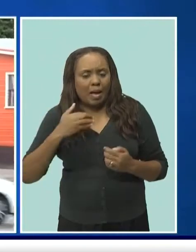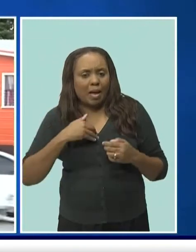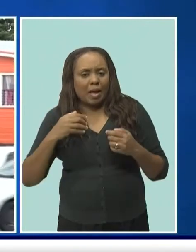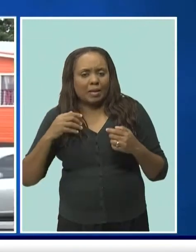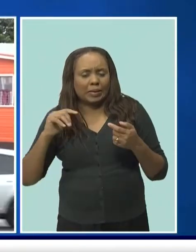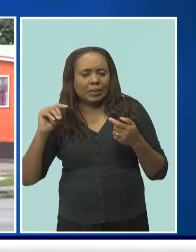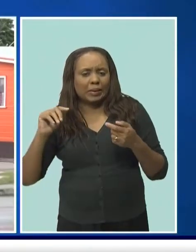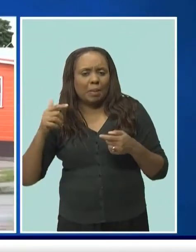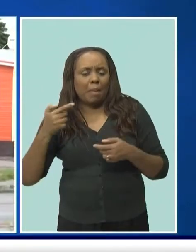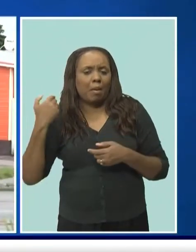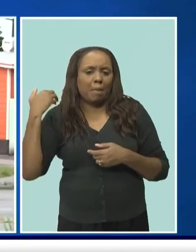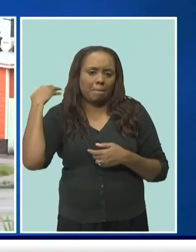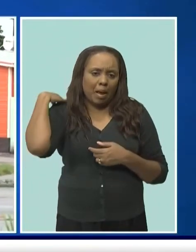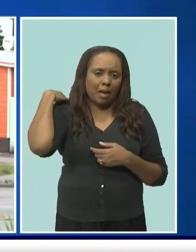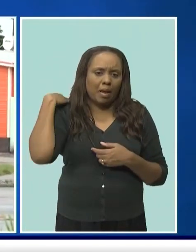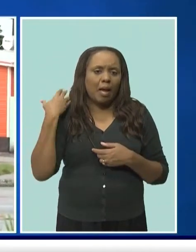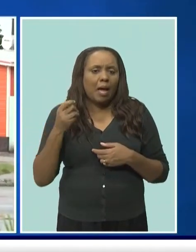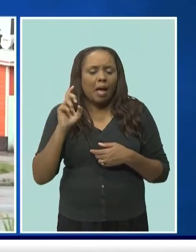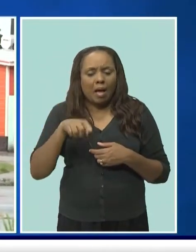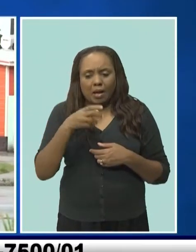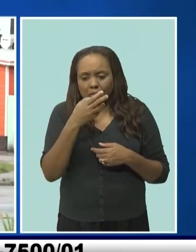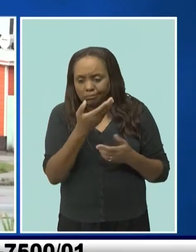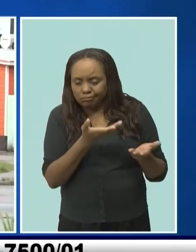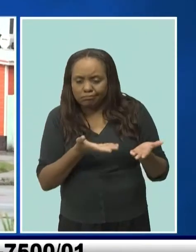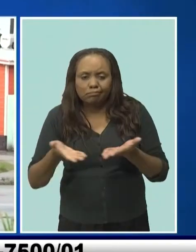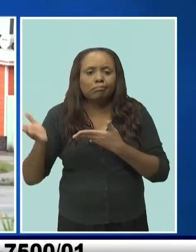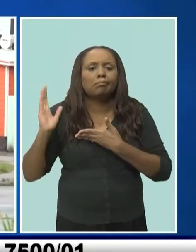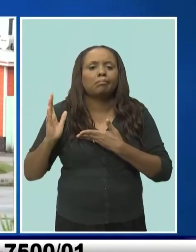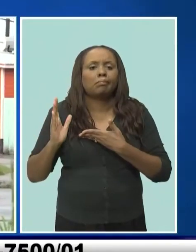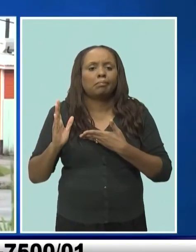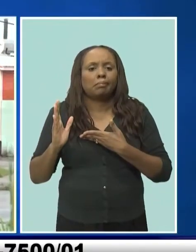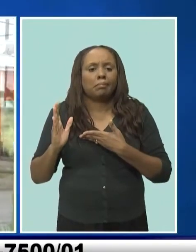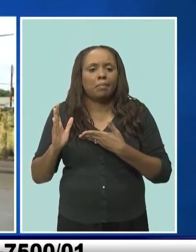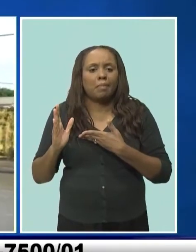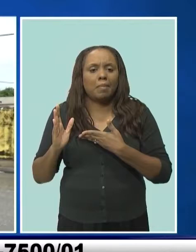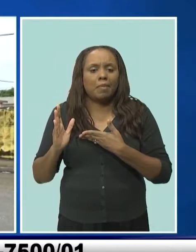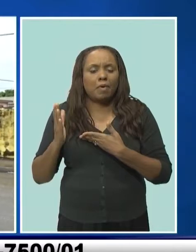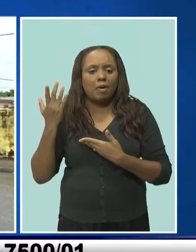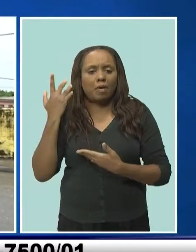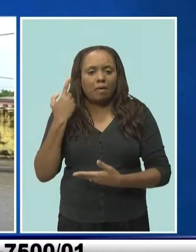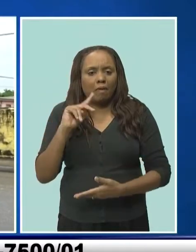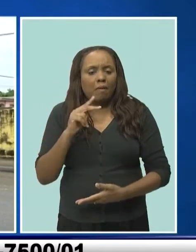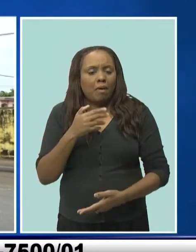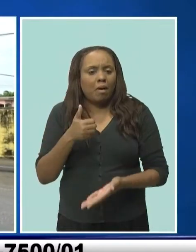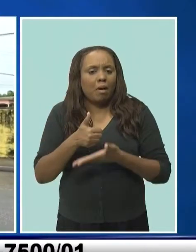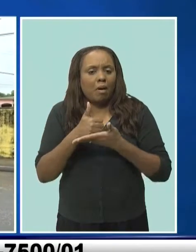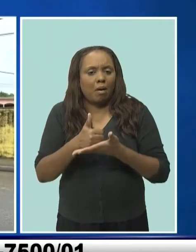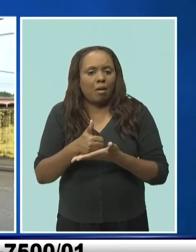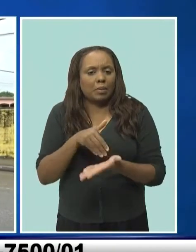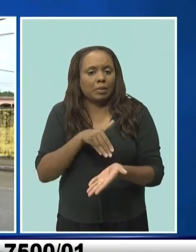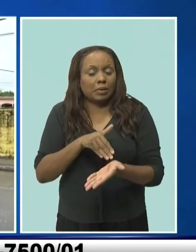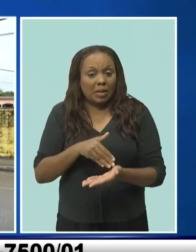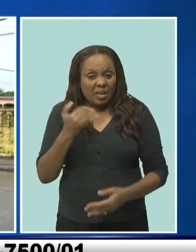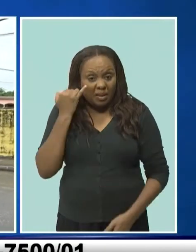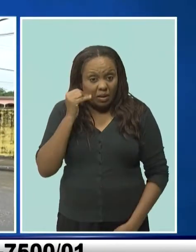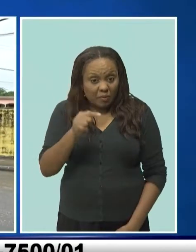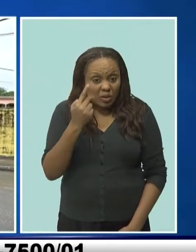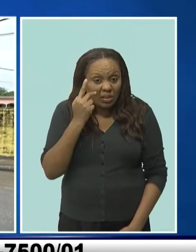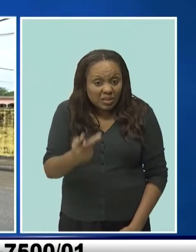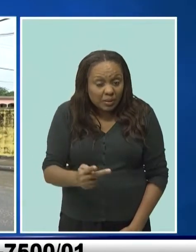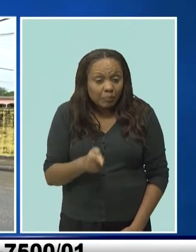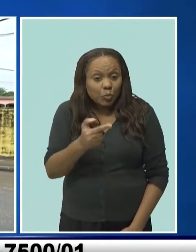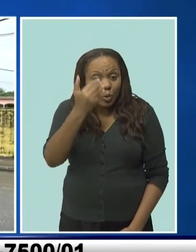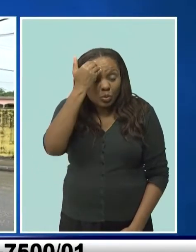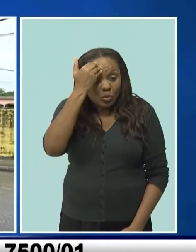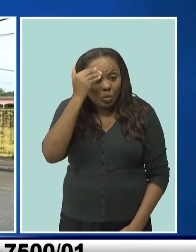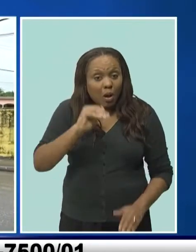was transported in a private motor car for medical treatment. Police are asking the public if they've witnessed the incident to call the nearest